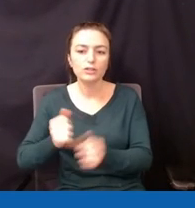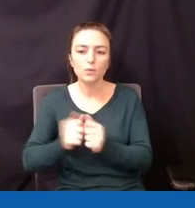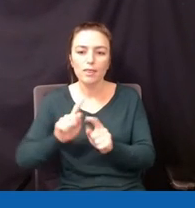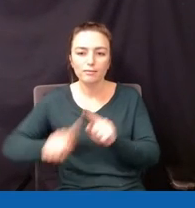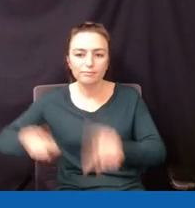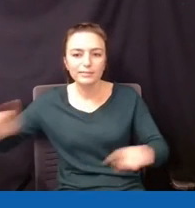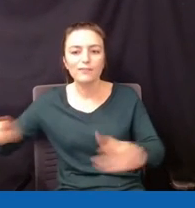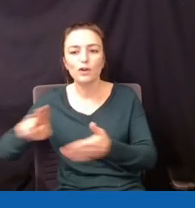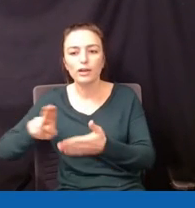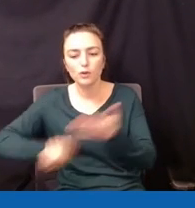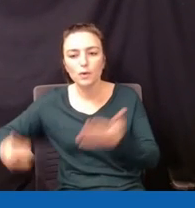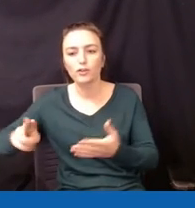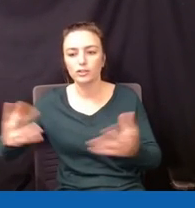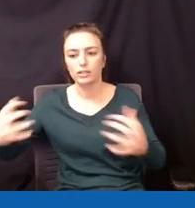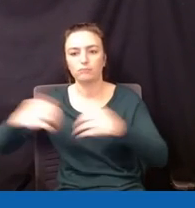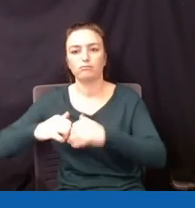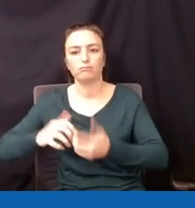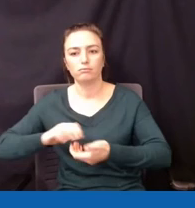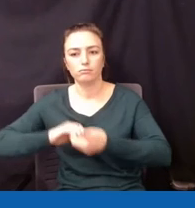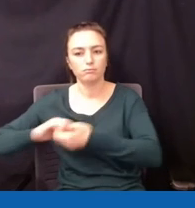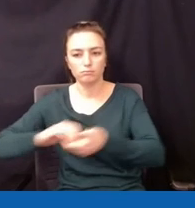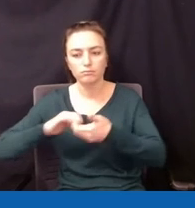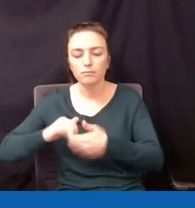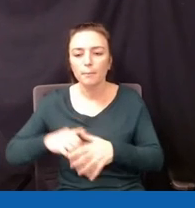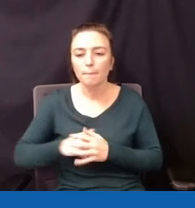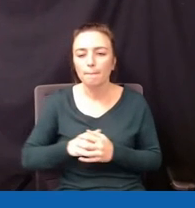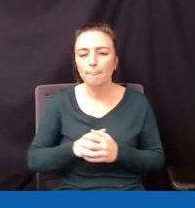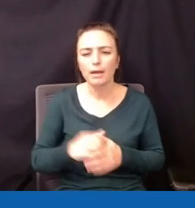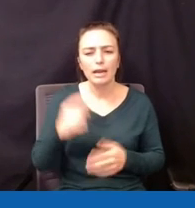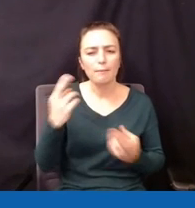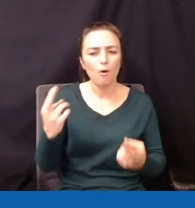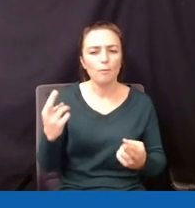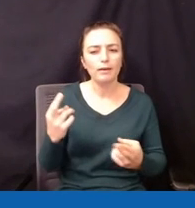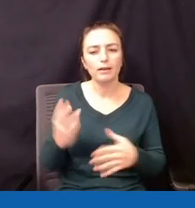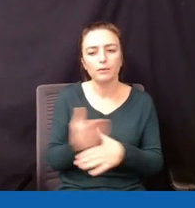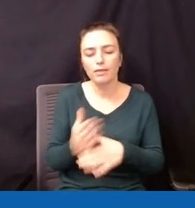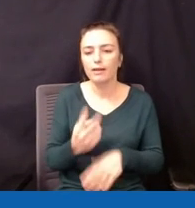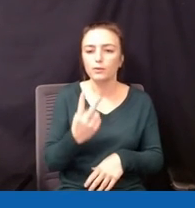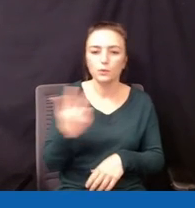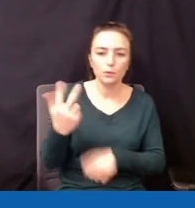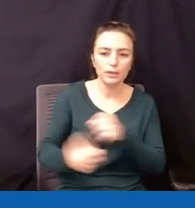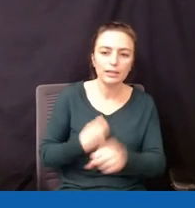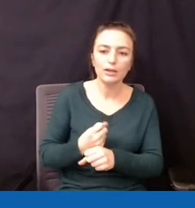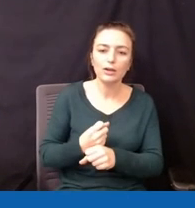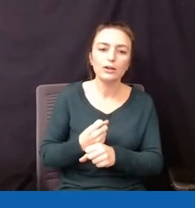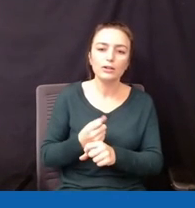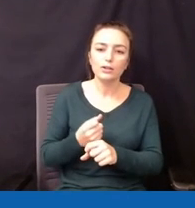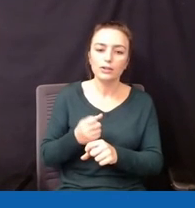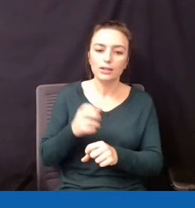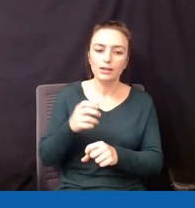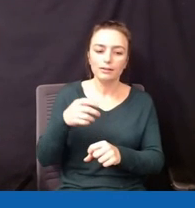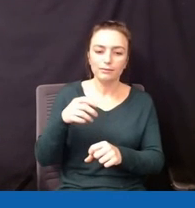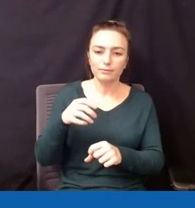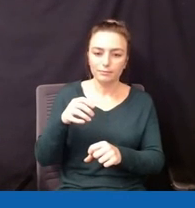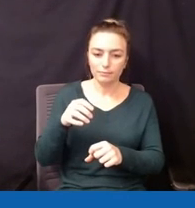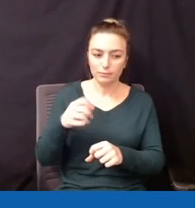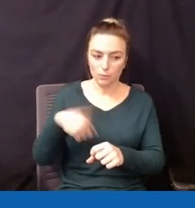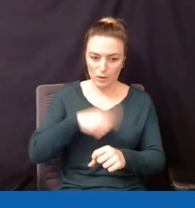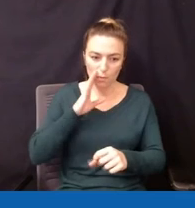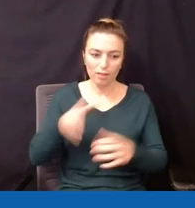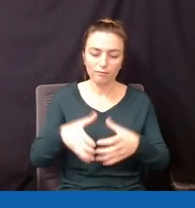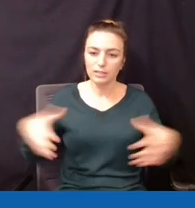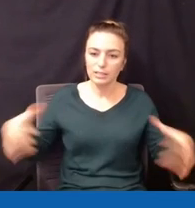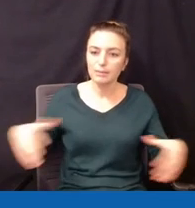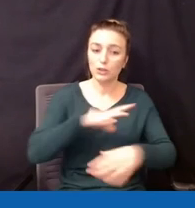hoping that the platform over the next few years will expand its suite of content to include anxiety